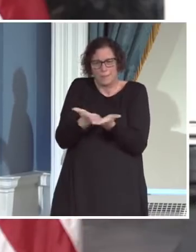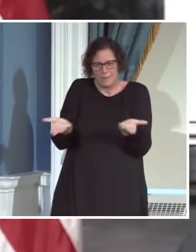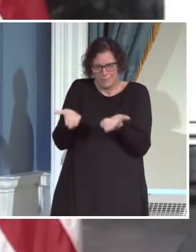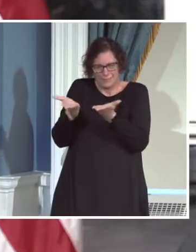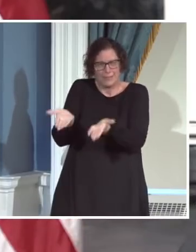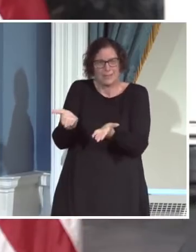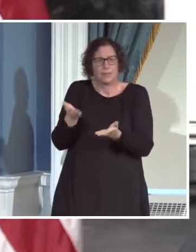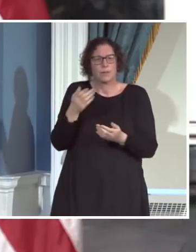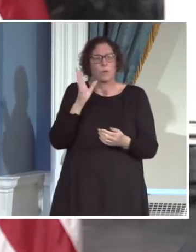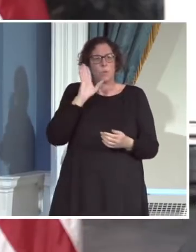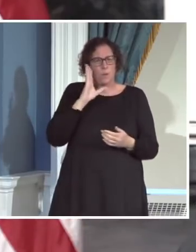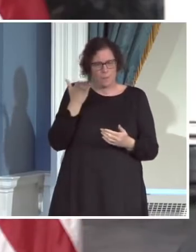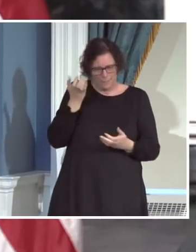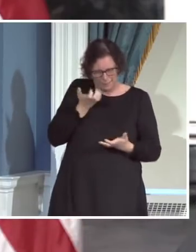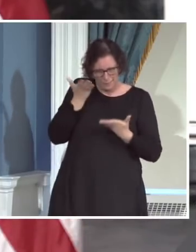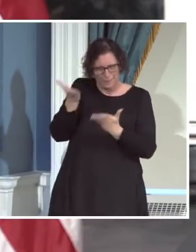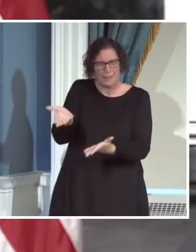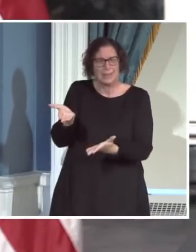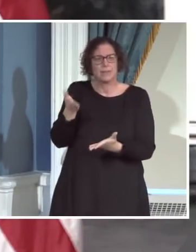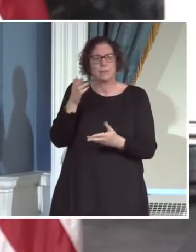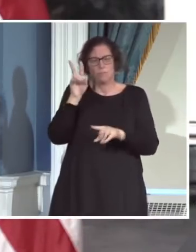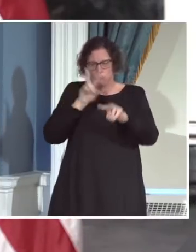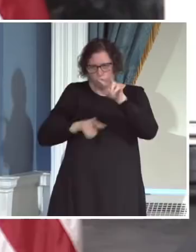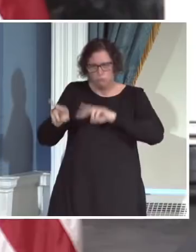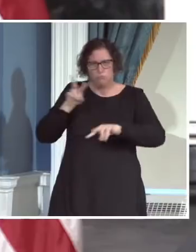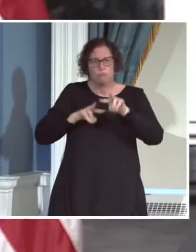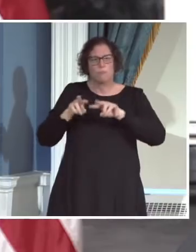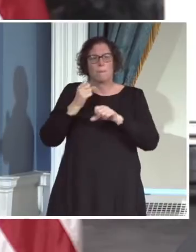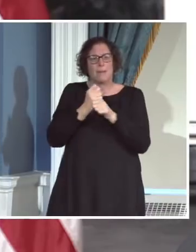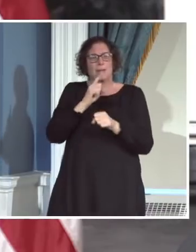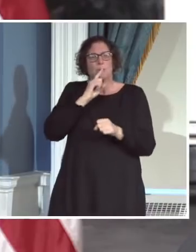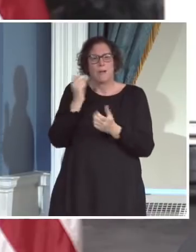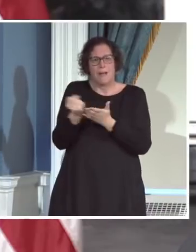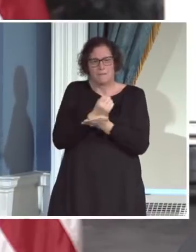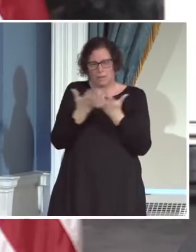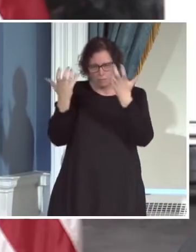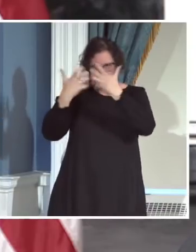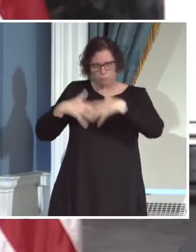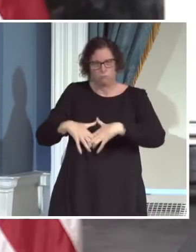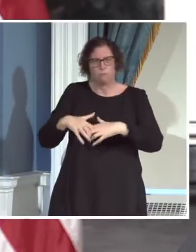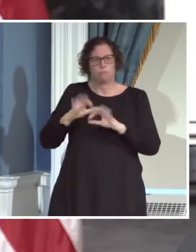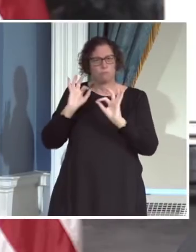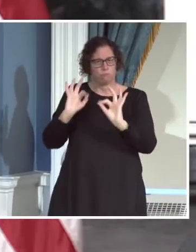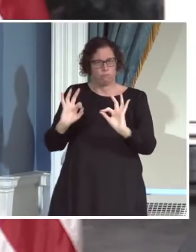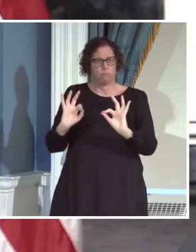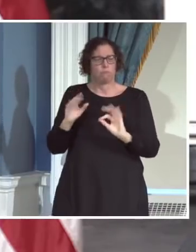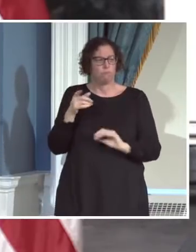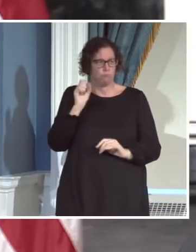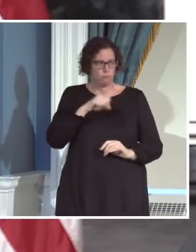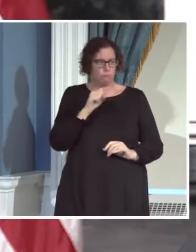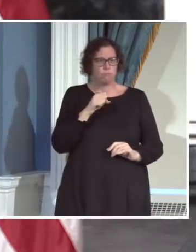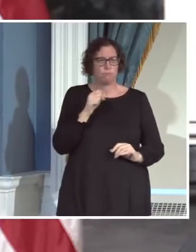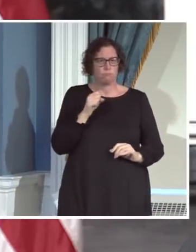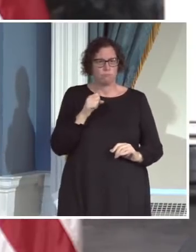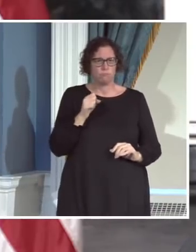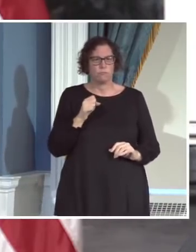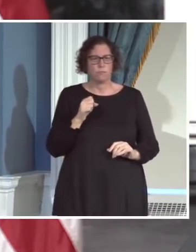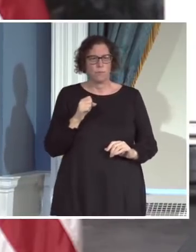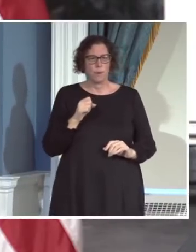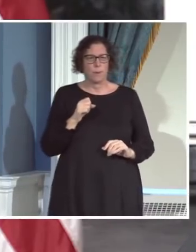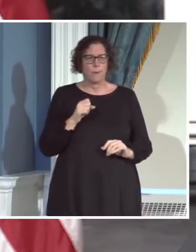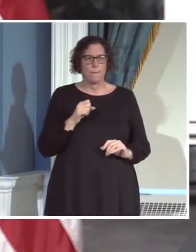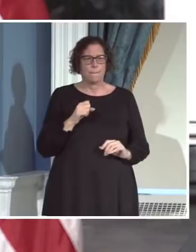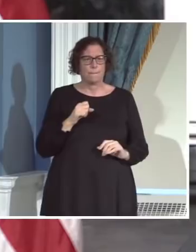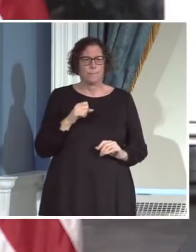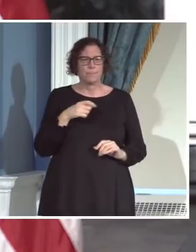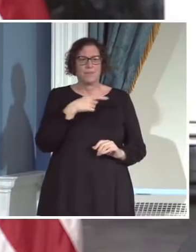hospitals on a regular basis to make sure that flow of supplies is exactly what they need. make sure they're being rationed out the